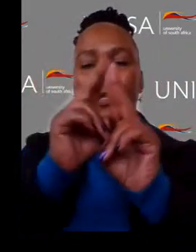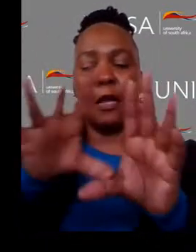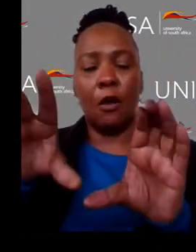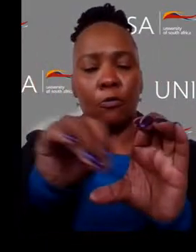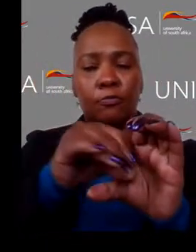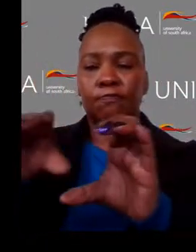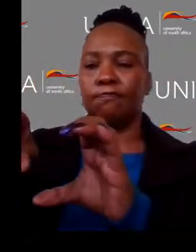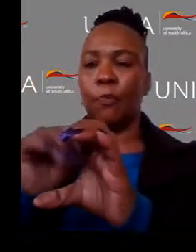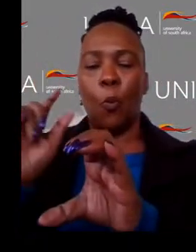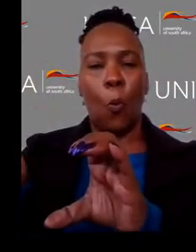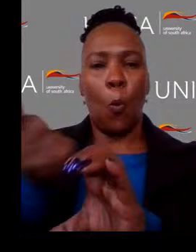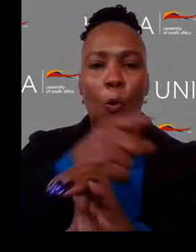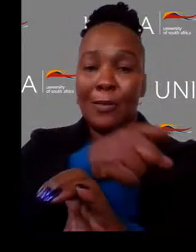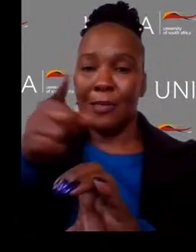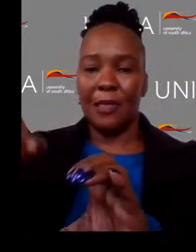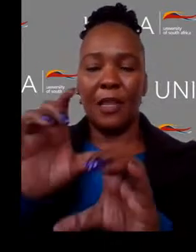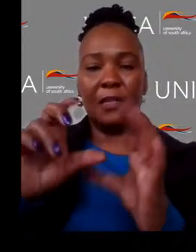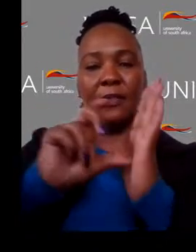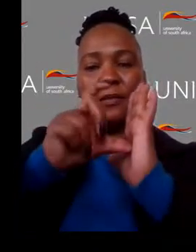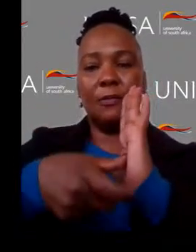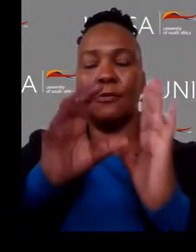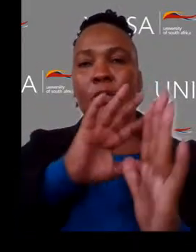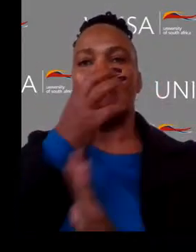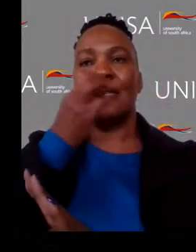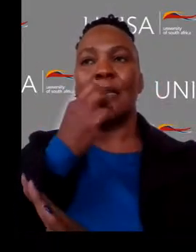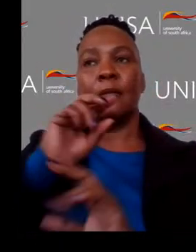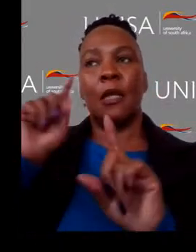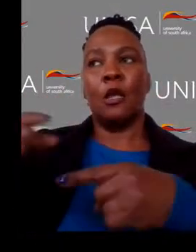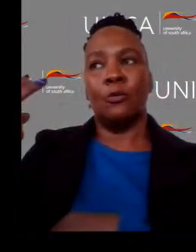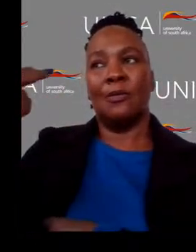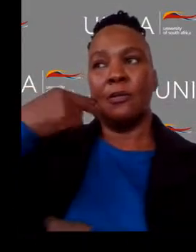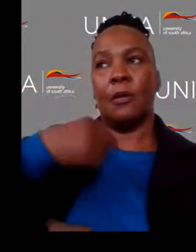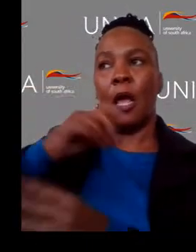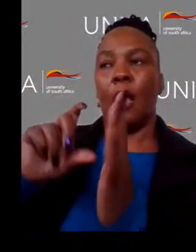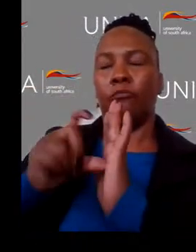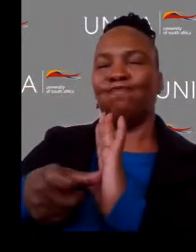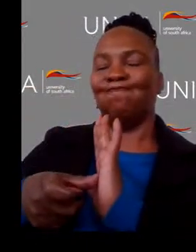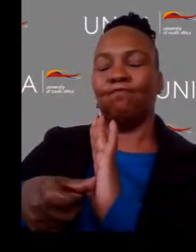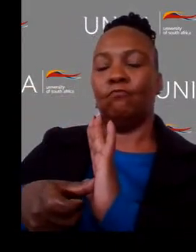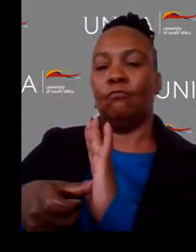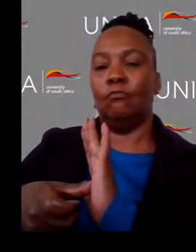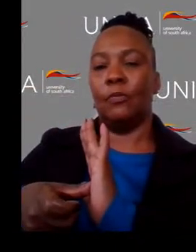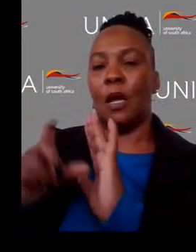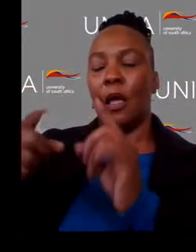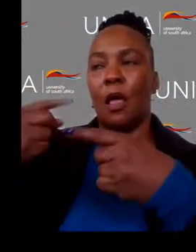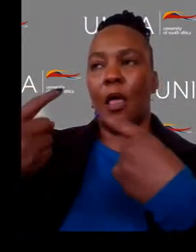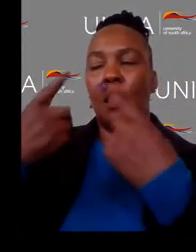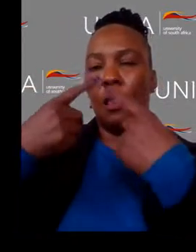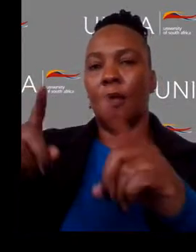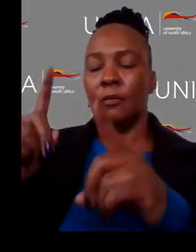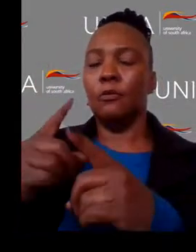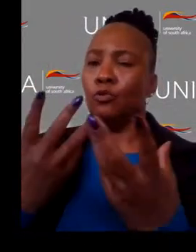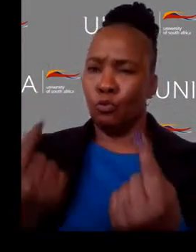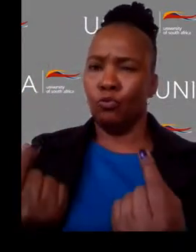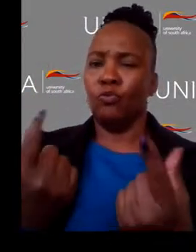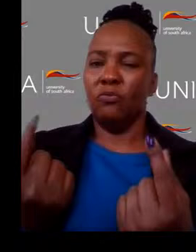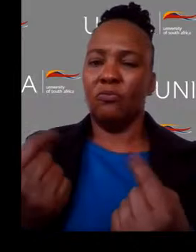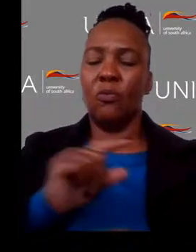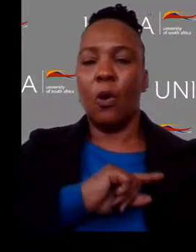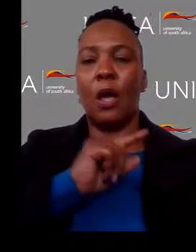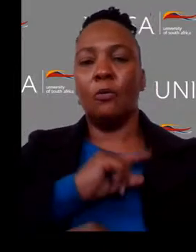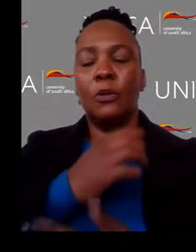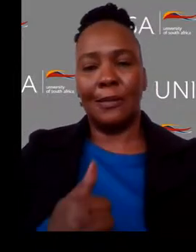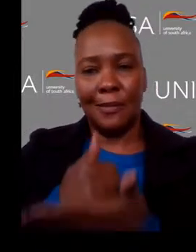these disabilities. Don't say because mine is not visible, I cannot disclose. Please do disclose so that we can accommodate